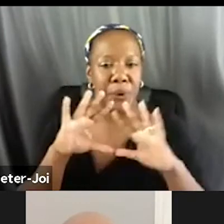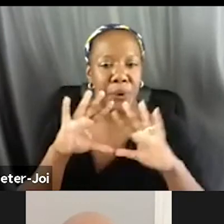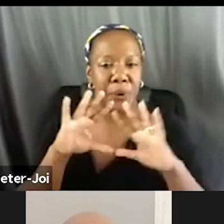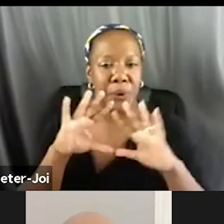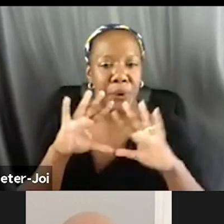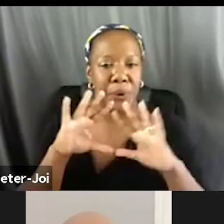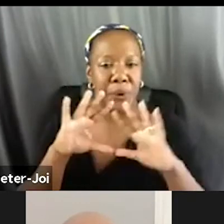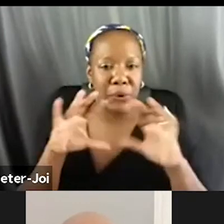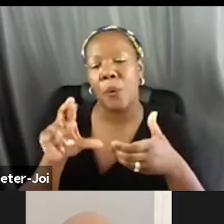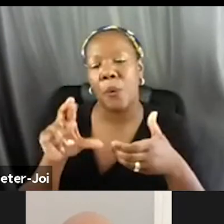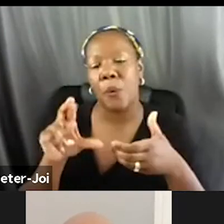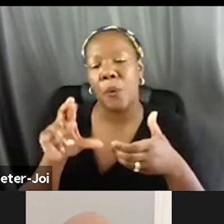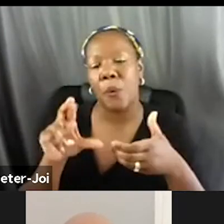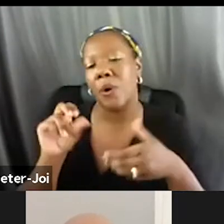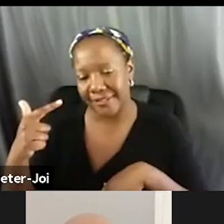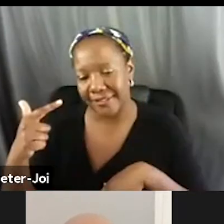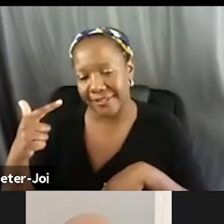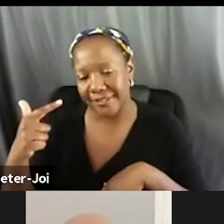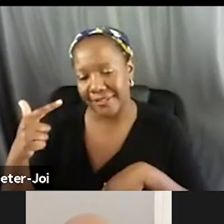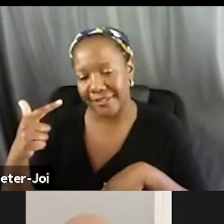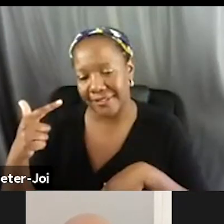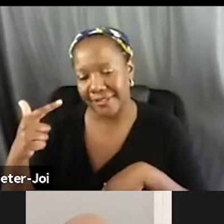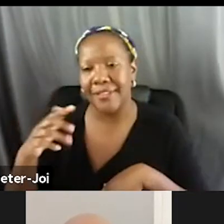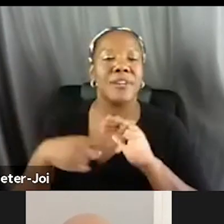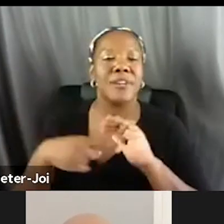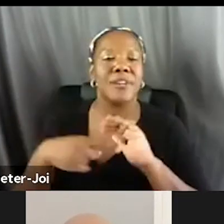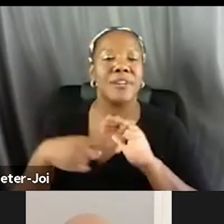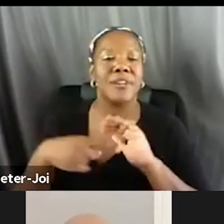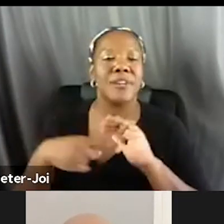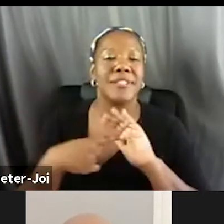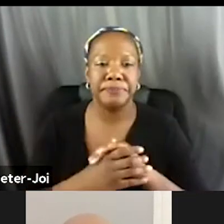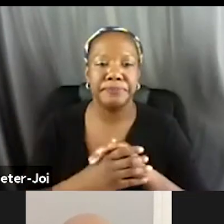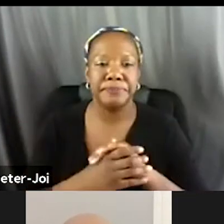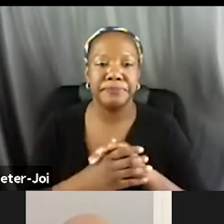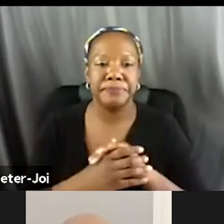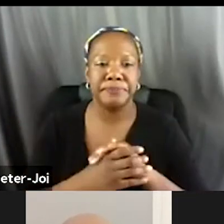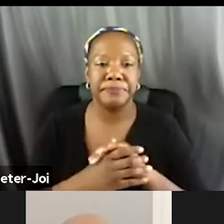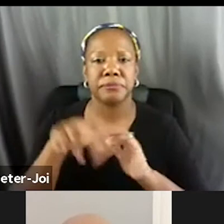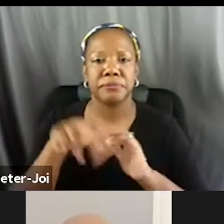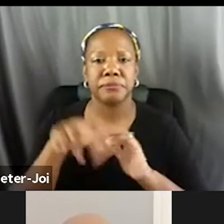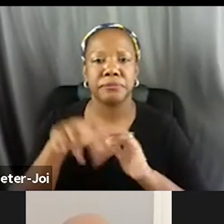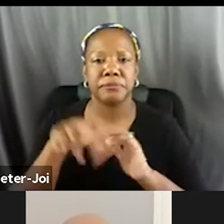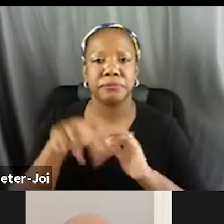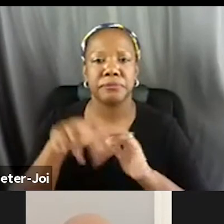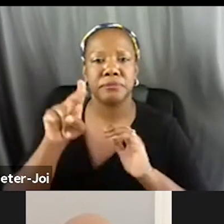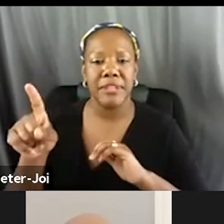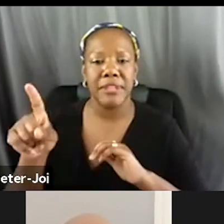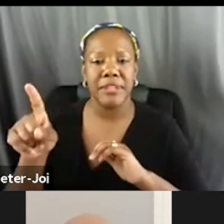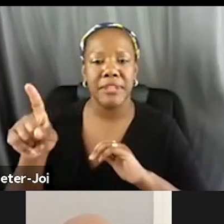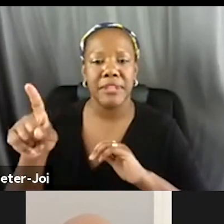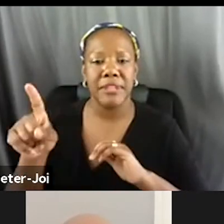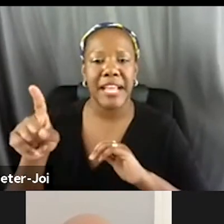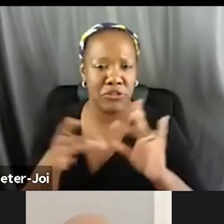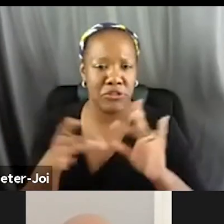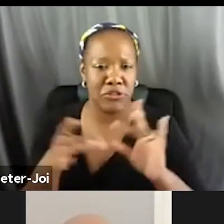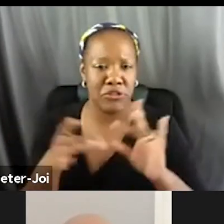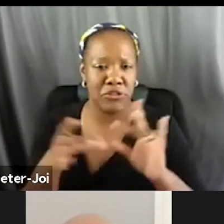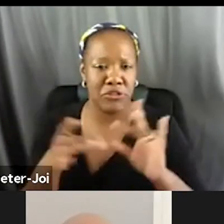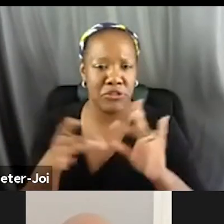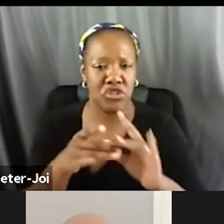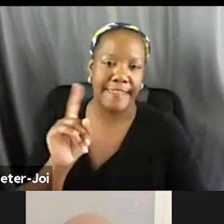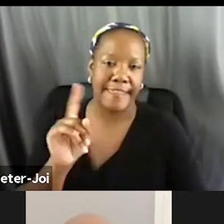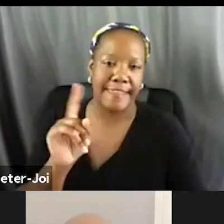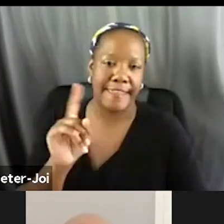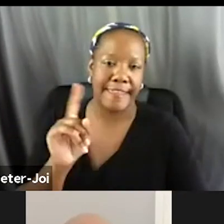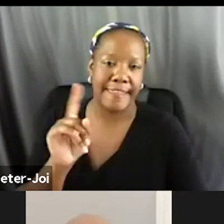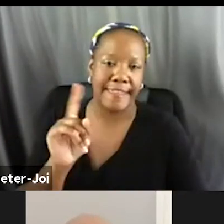organization. And so for example, what Naya mentioned, F Cancer, I gave them my blurb,